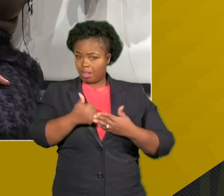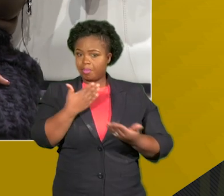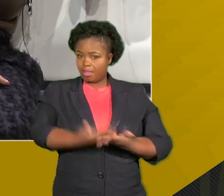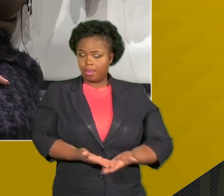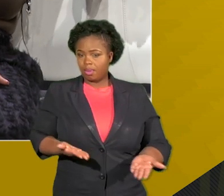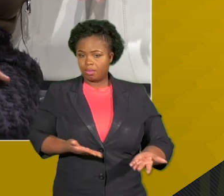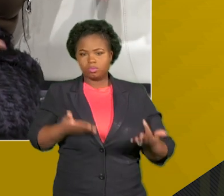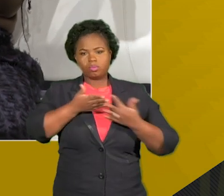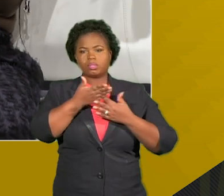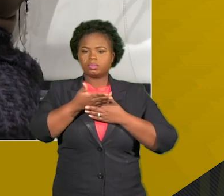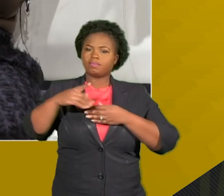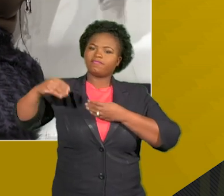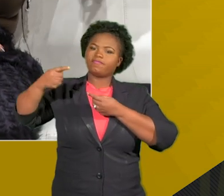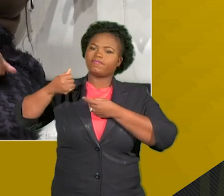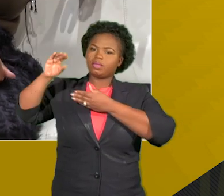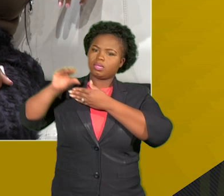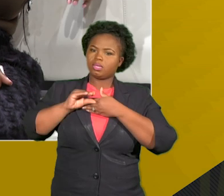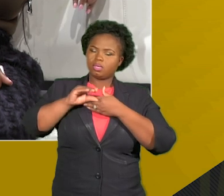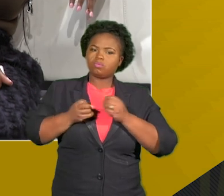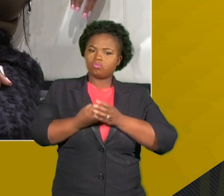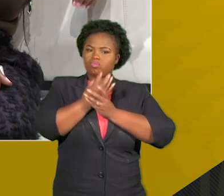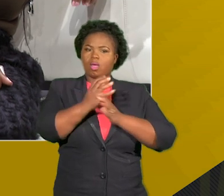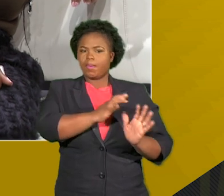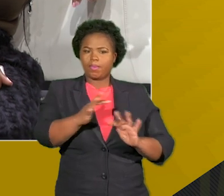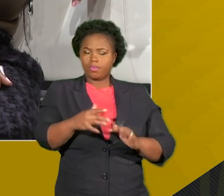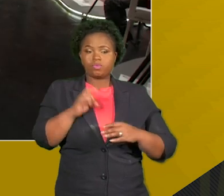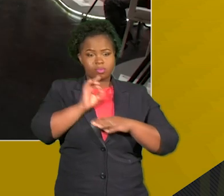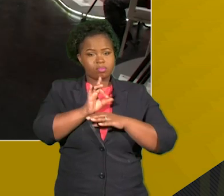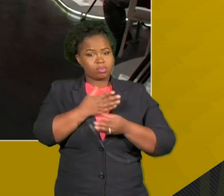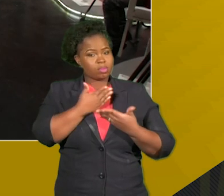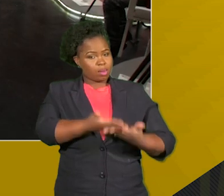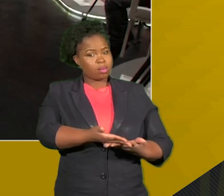with accessing funding and growing. Yes, because